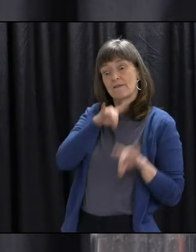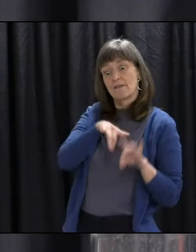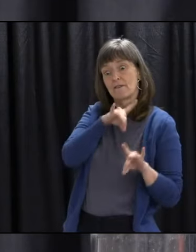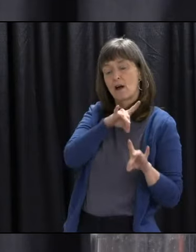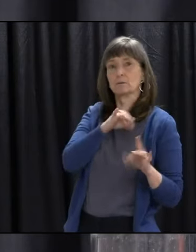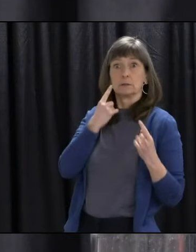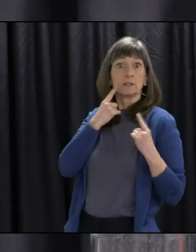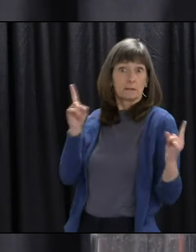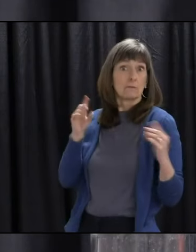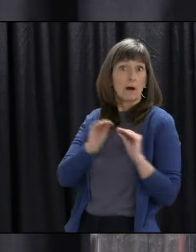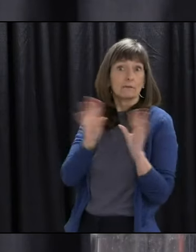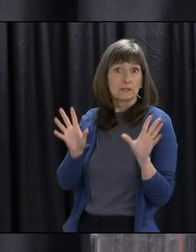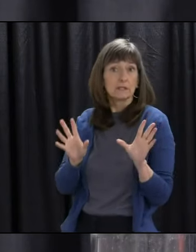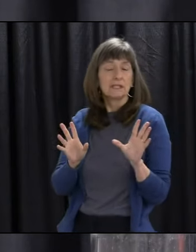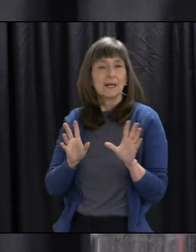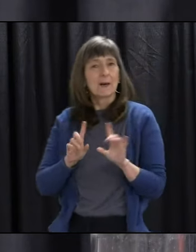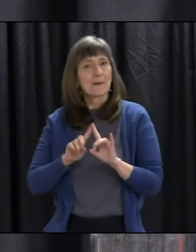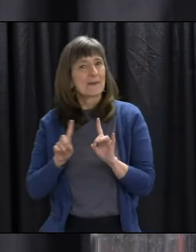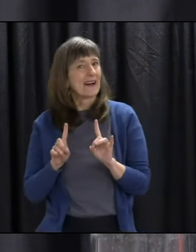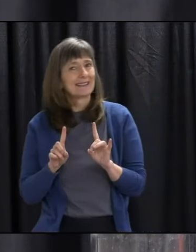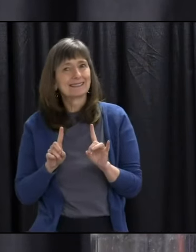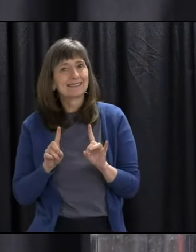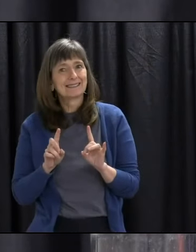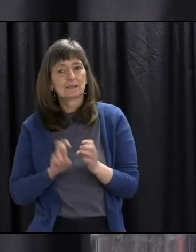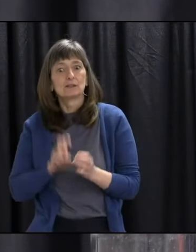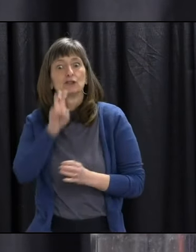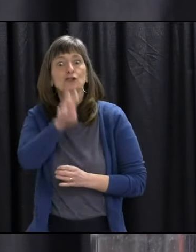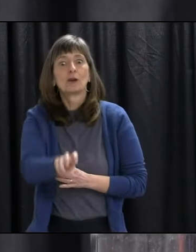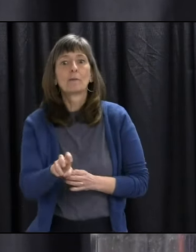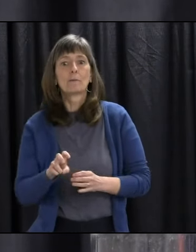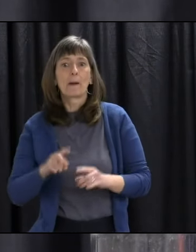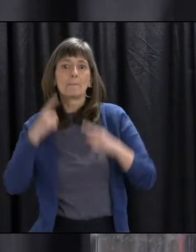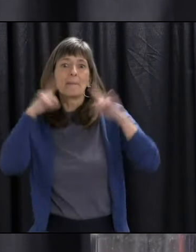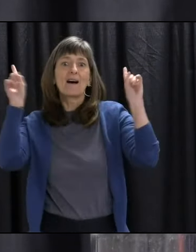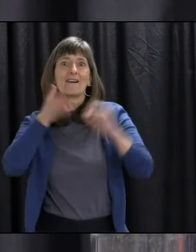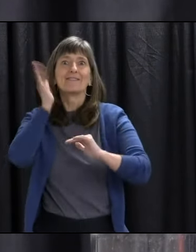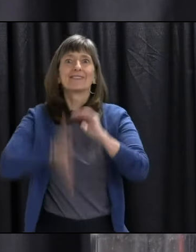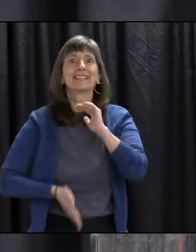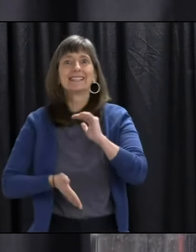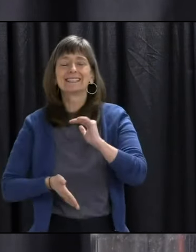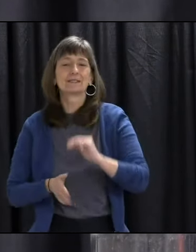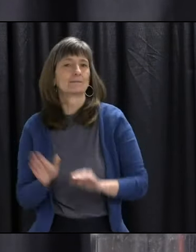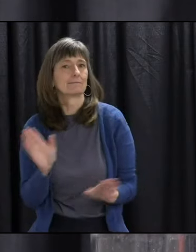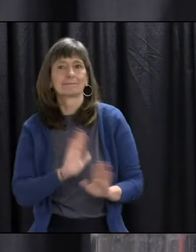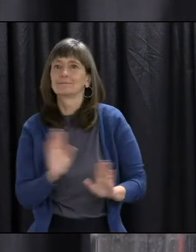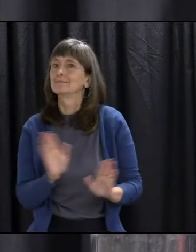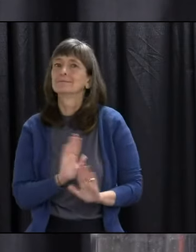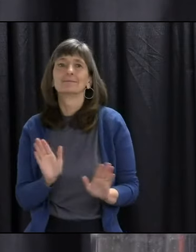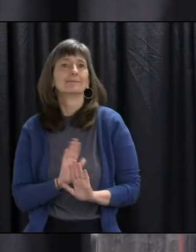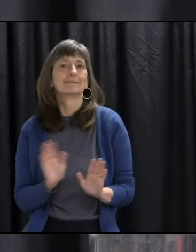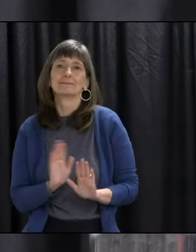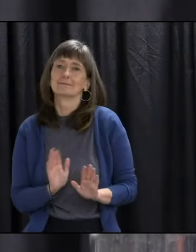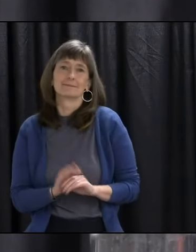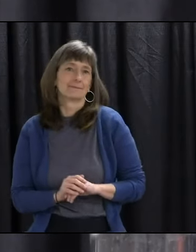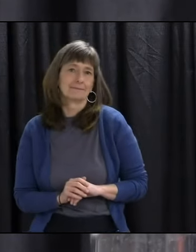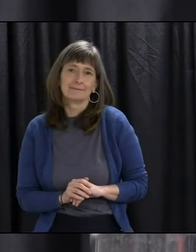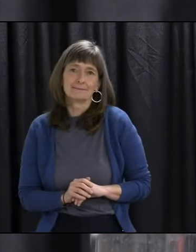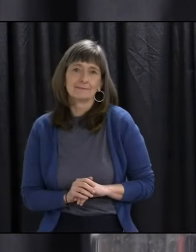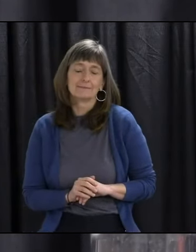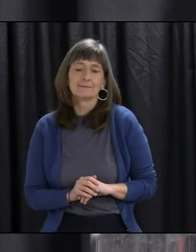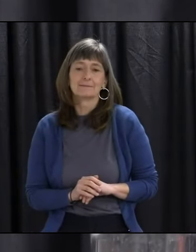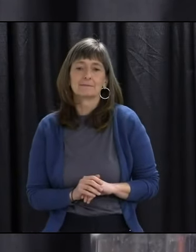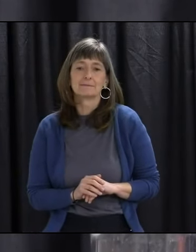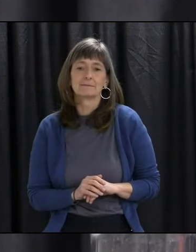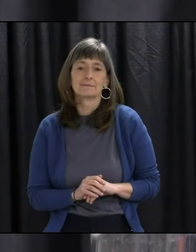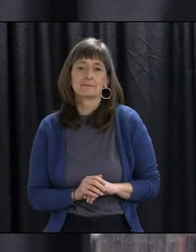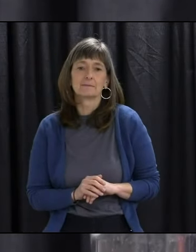But again, it is really too early to leap to conclusions and think we see a light at the end of the tunnel. We have